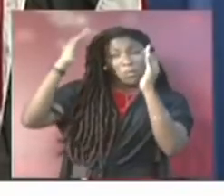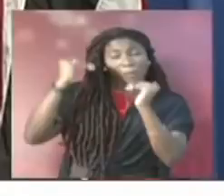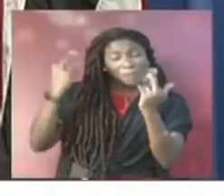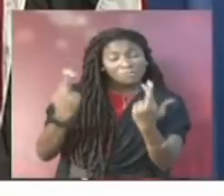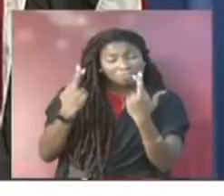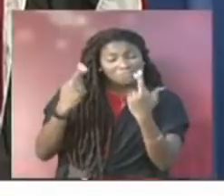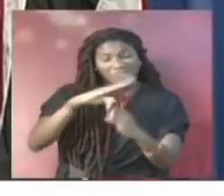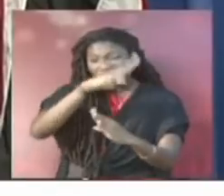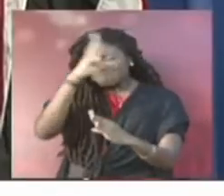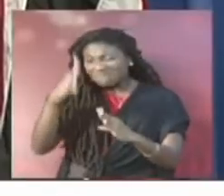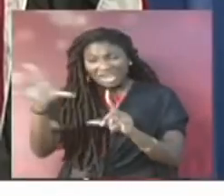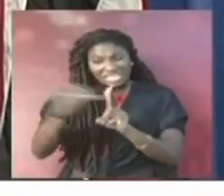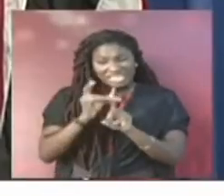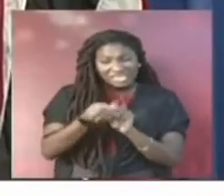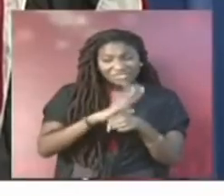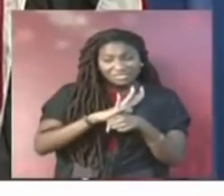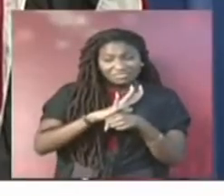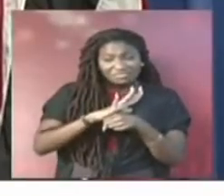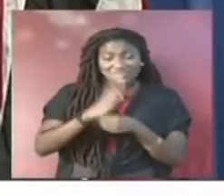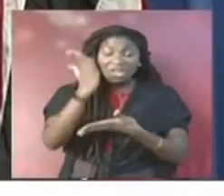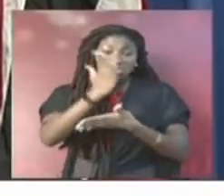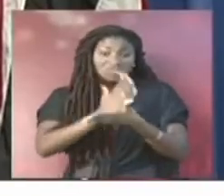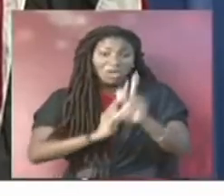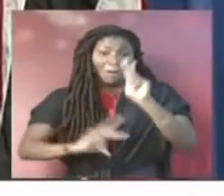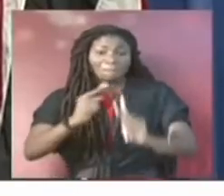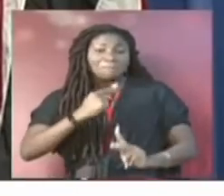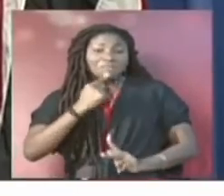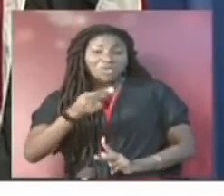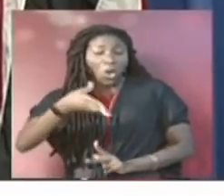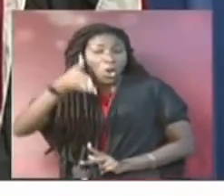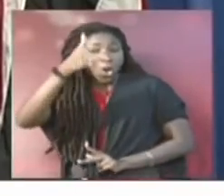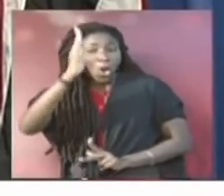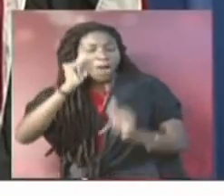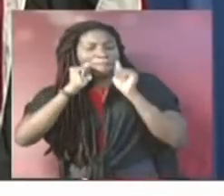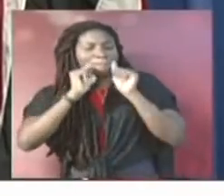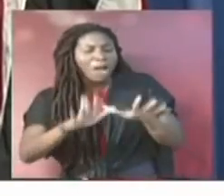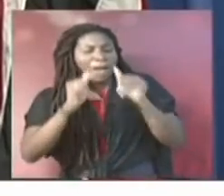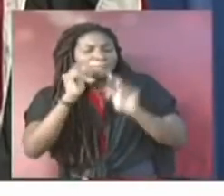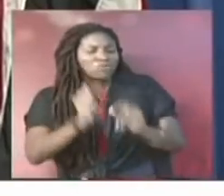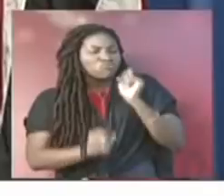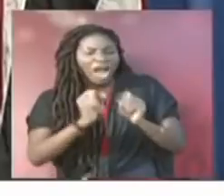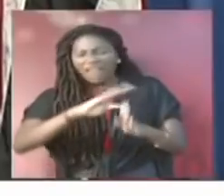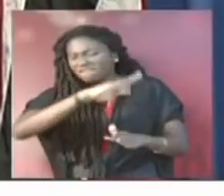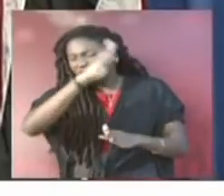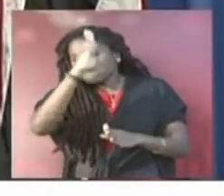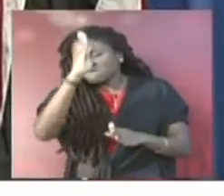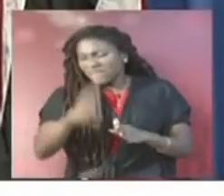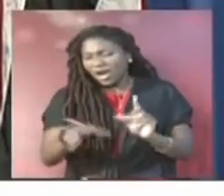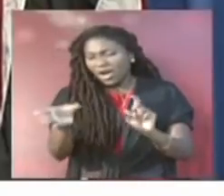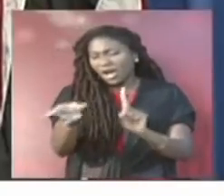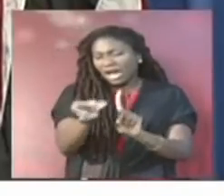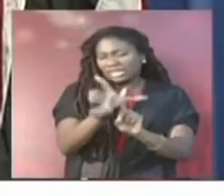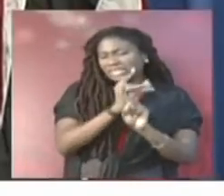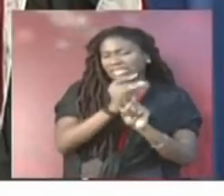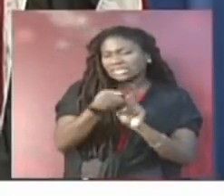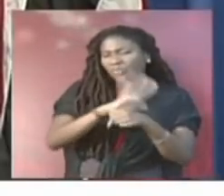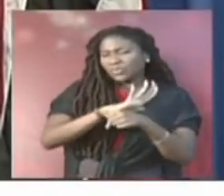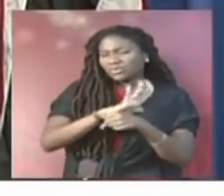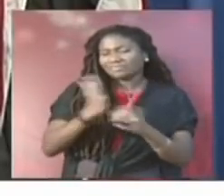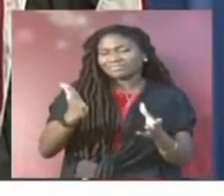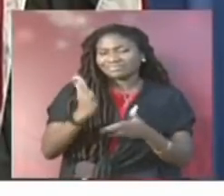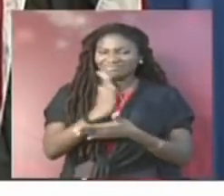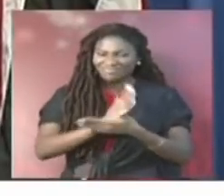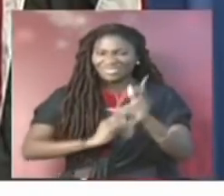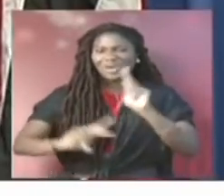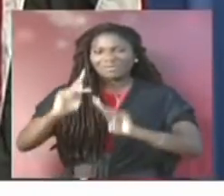let the virus get to us. So at this time I would like to ask CMO to take over